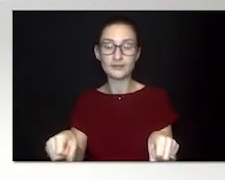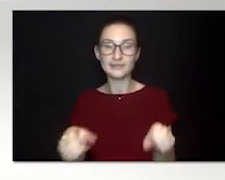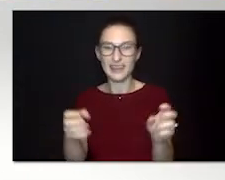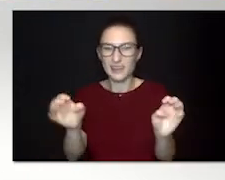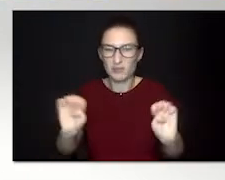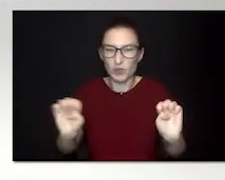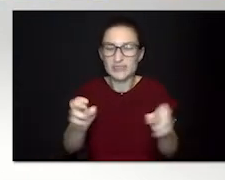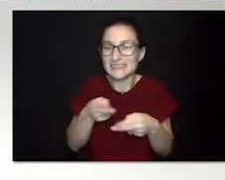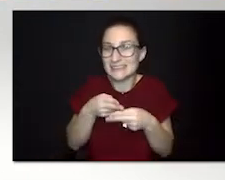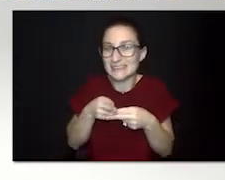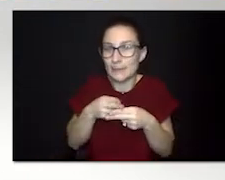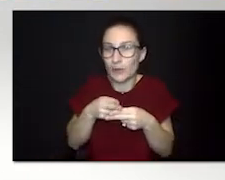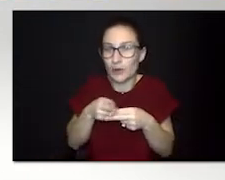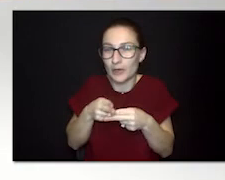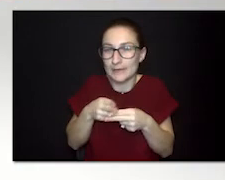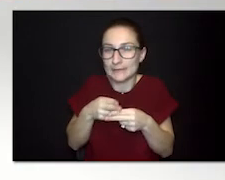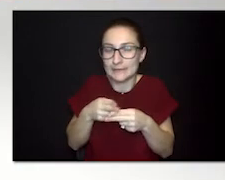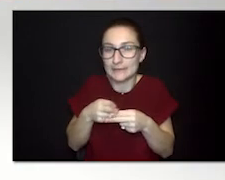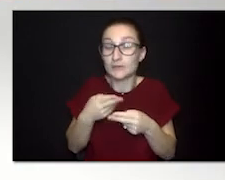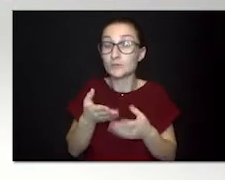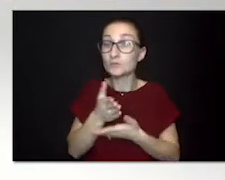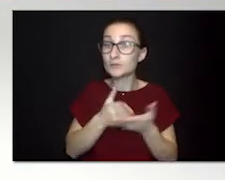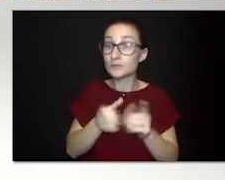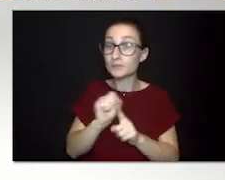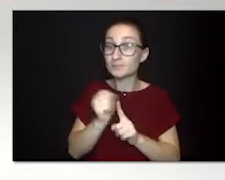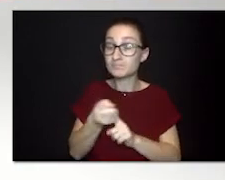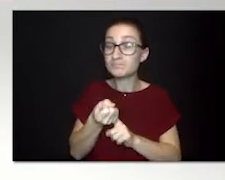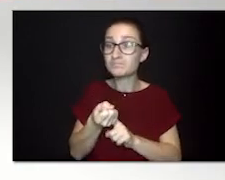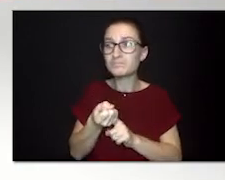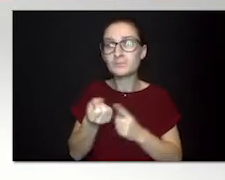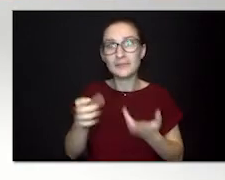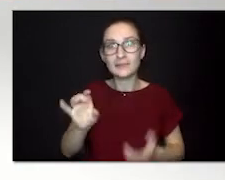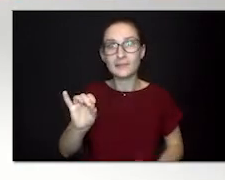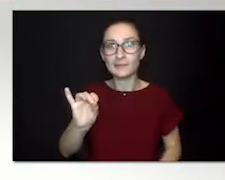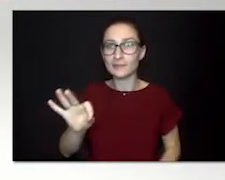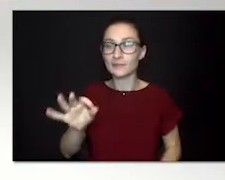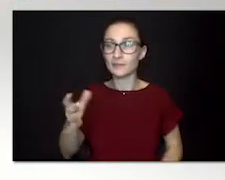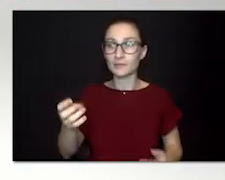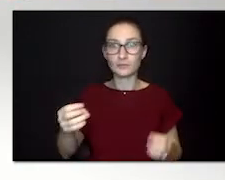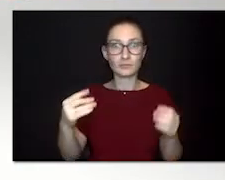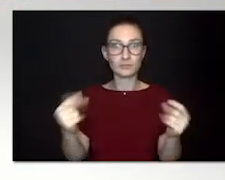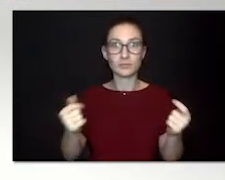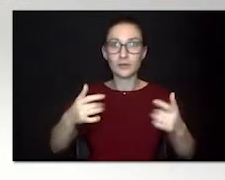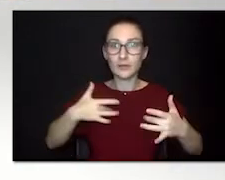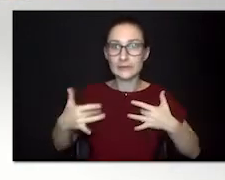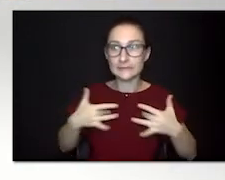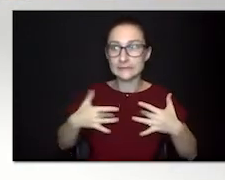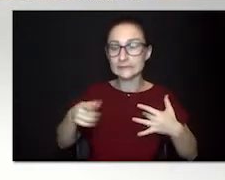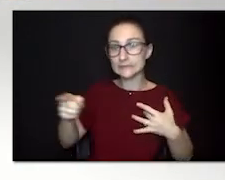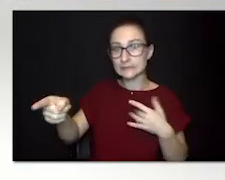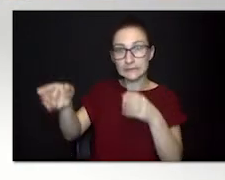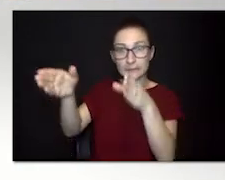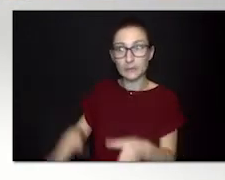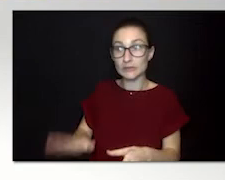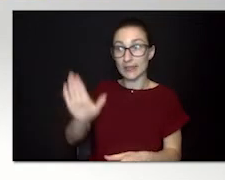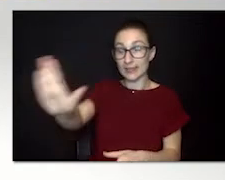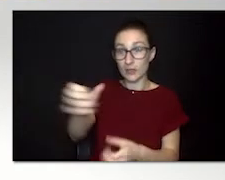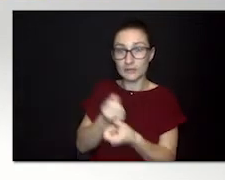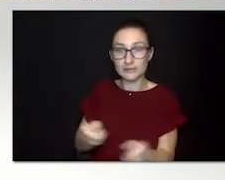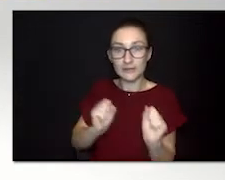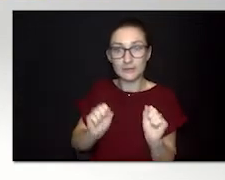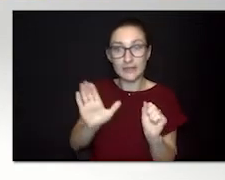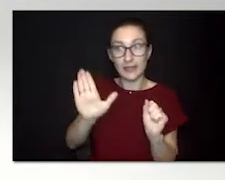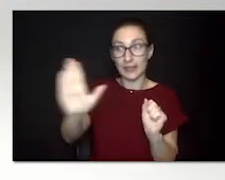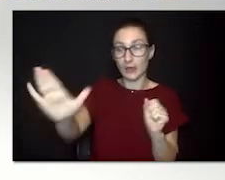process on a temporary basis. So if there are certain circumstances where we are immediately concerned about the safety and health of the